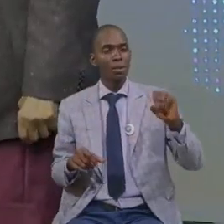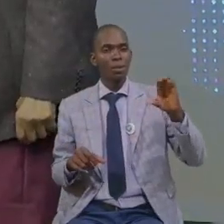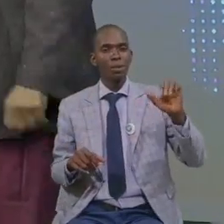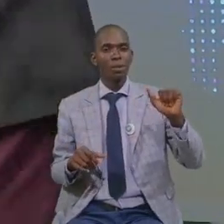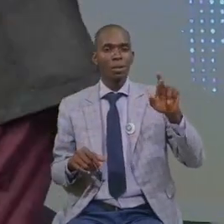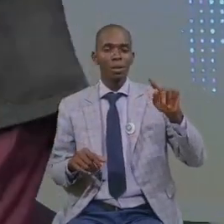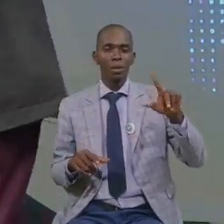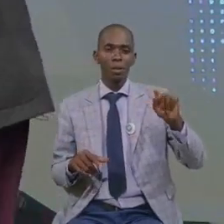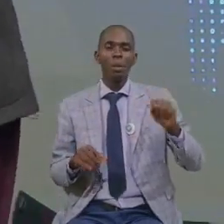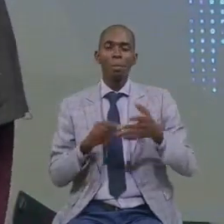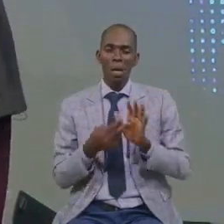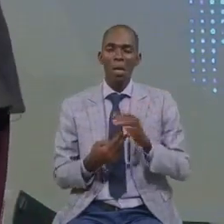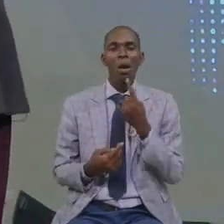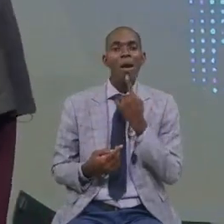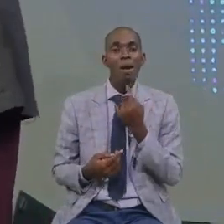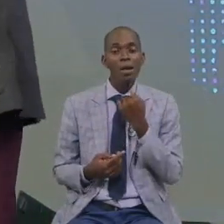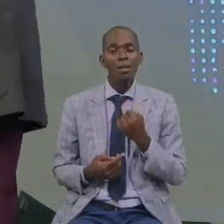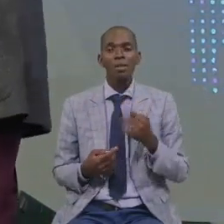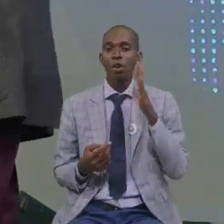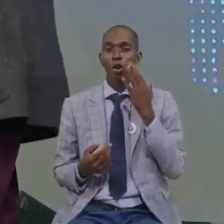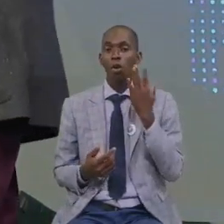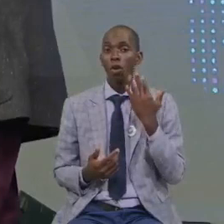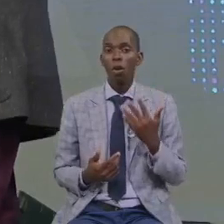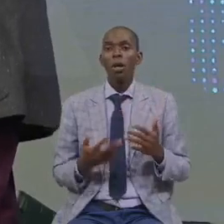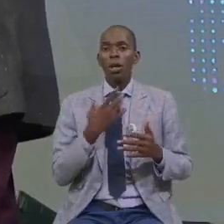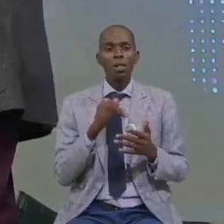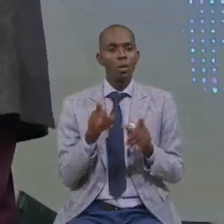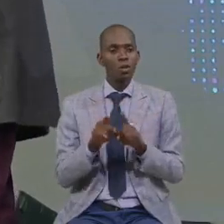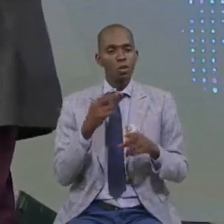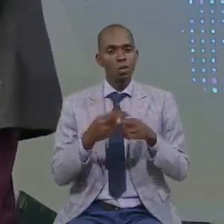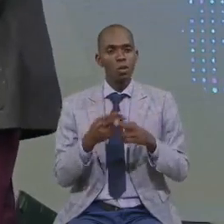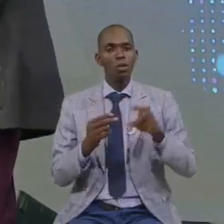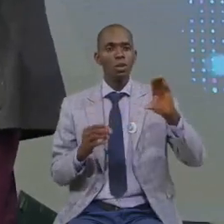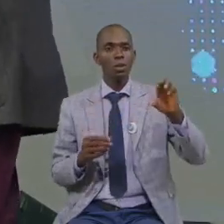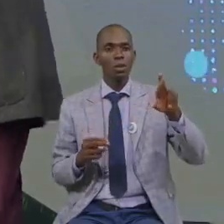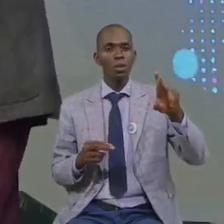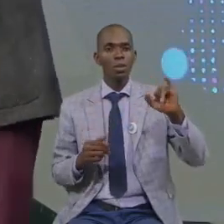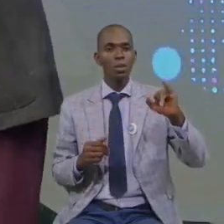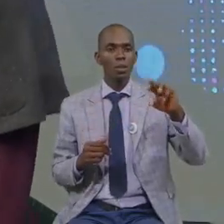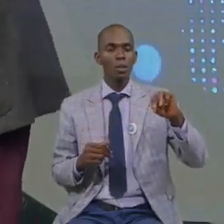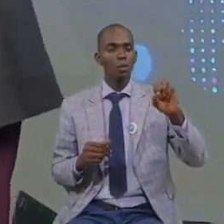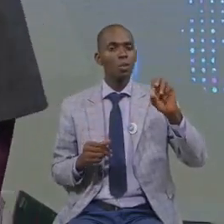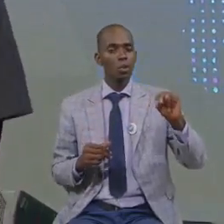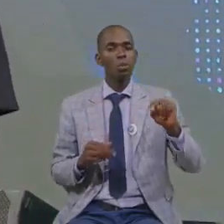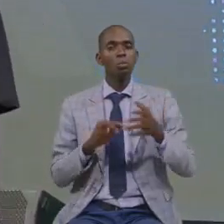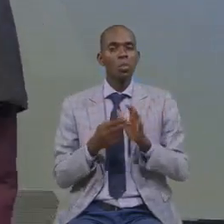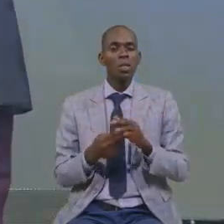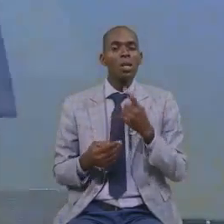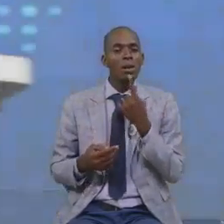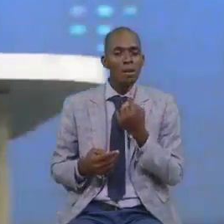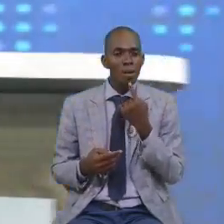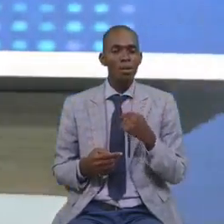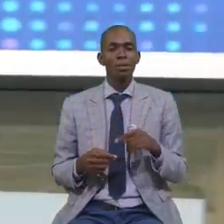red. And then it even says crimson, red like crimson. Before you